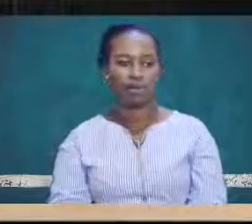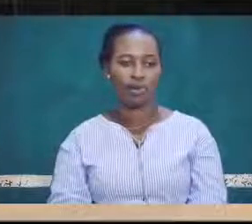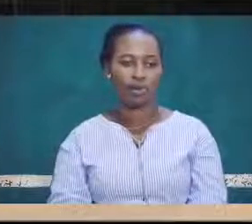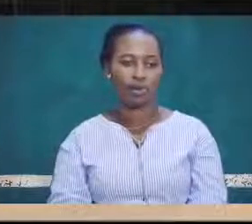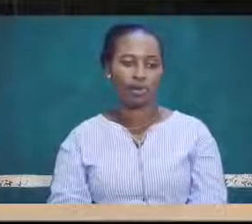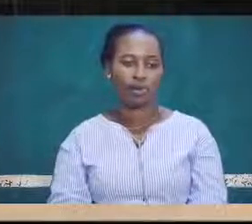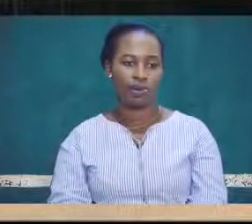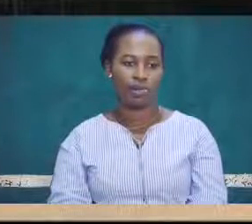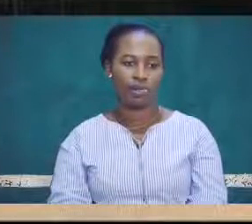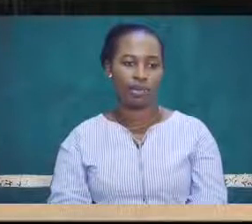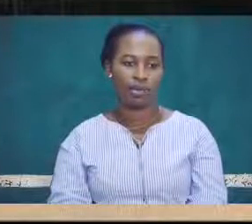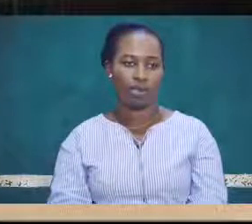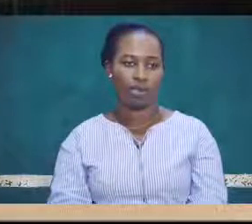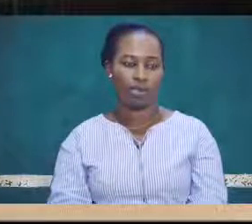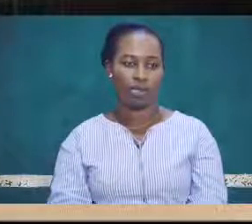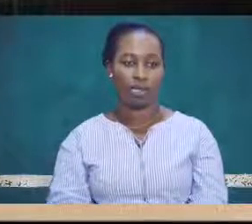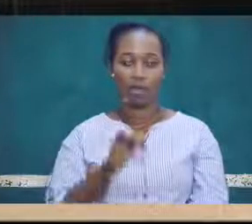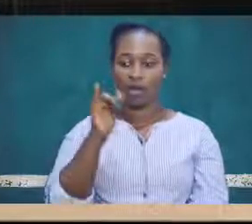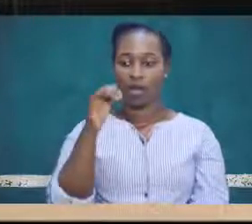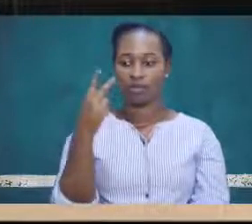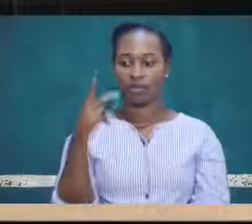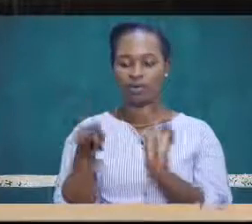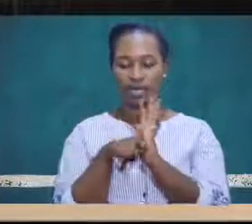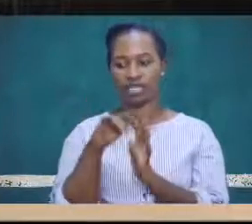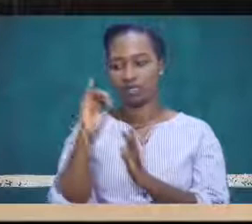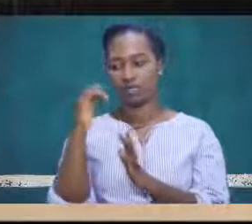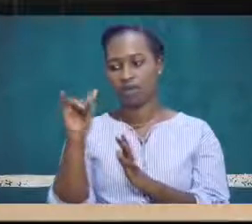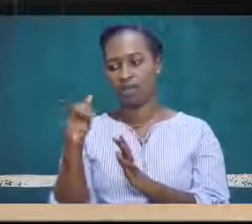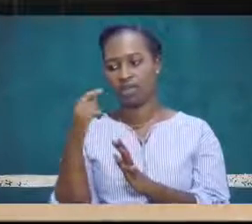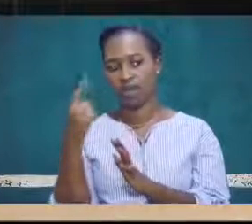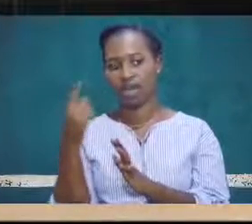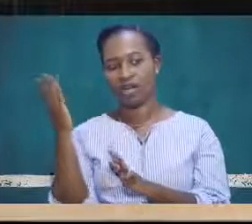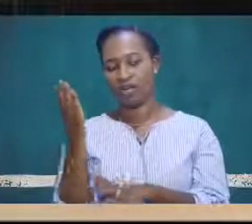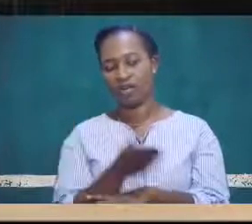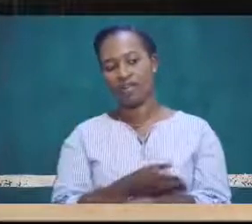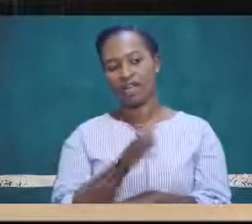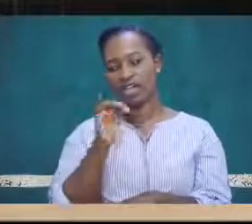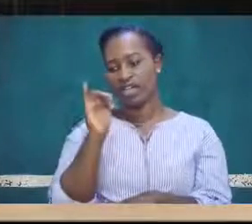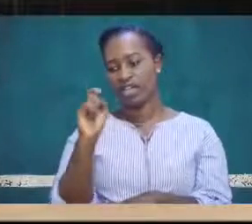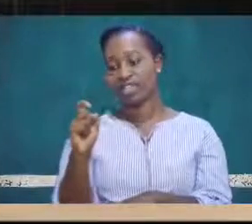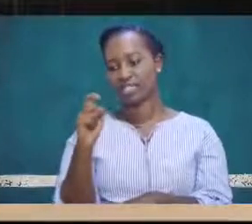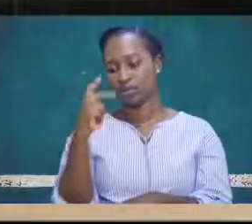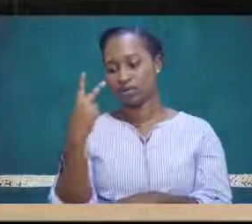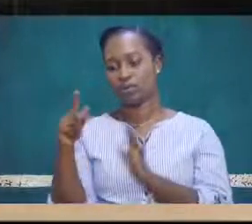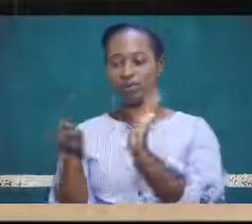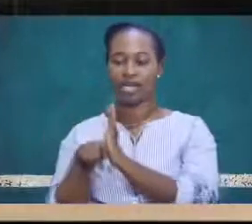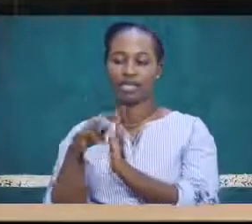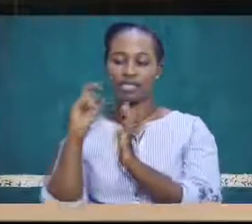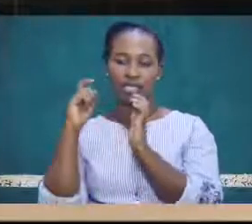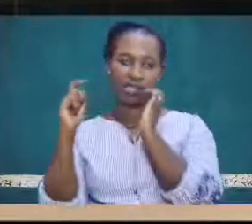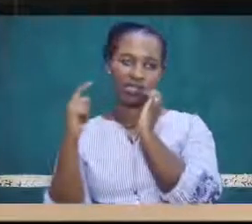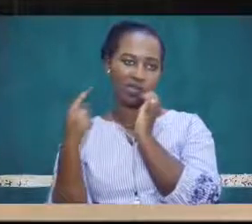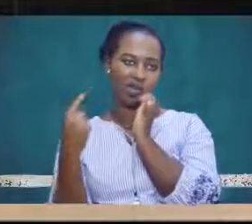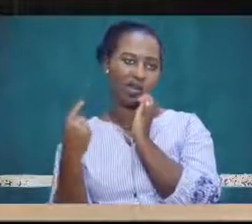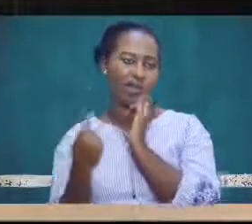one? So, but it is y2 minus y1 over x2 minus